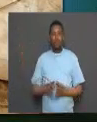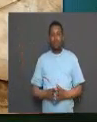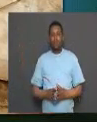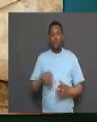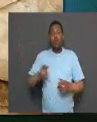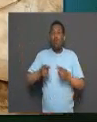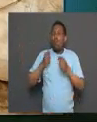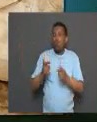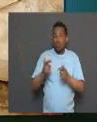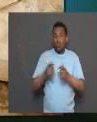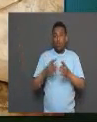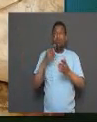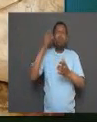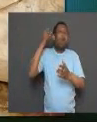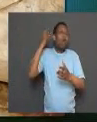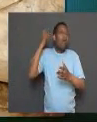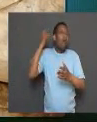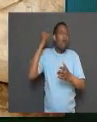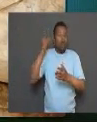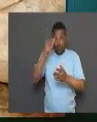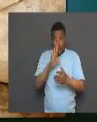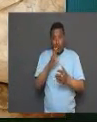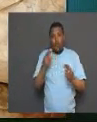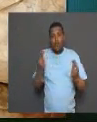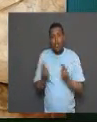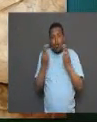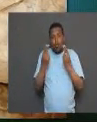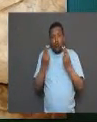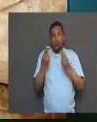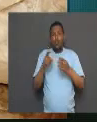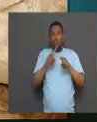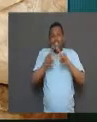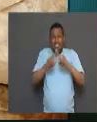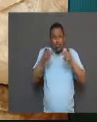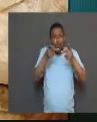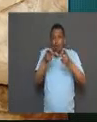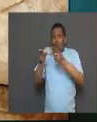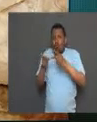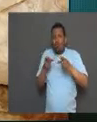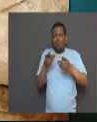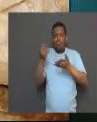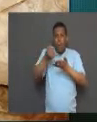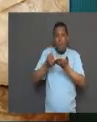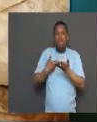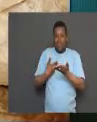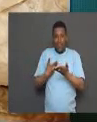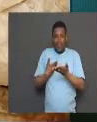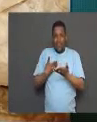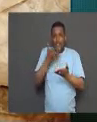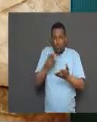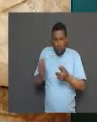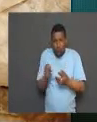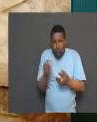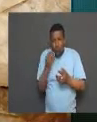The most primitive human tribes made crude locational maps showing the best